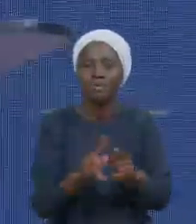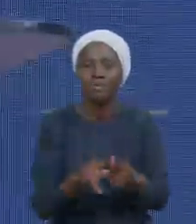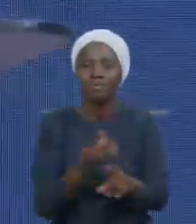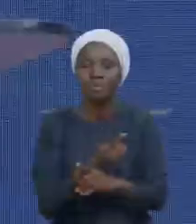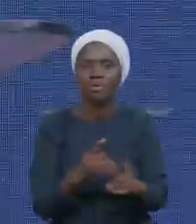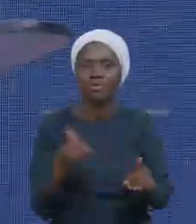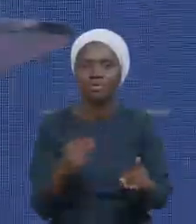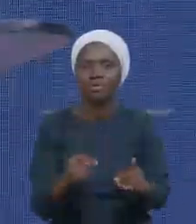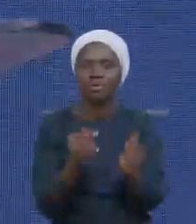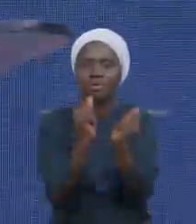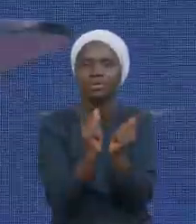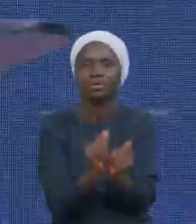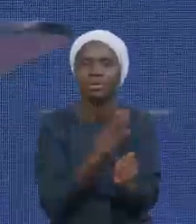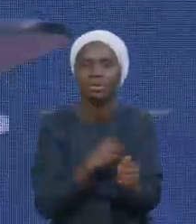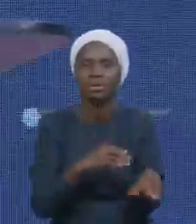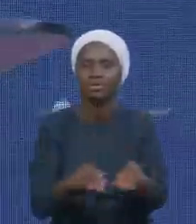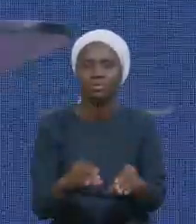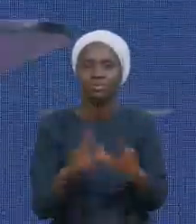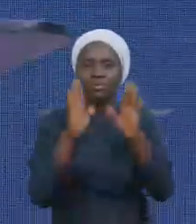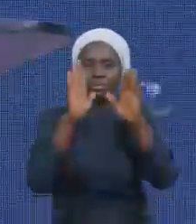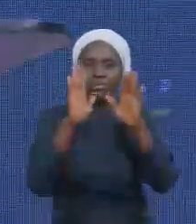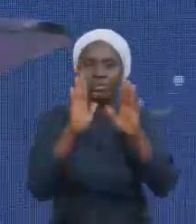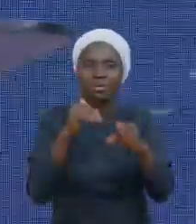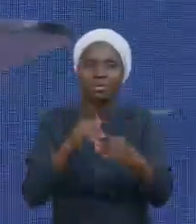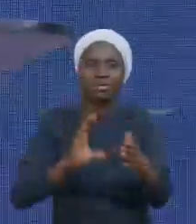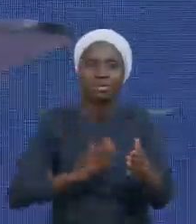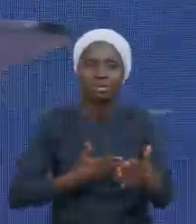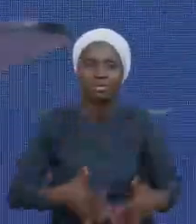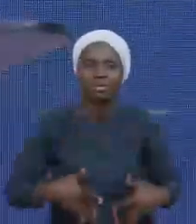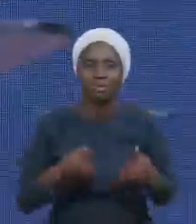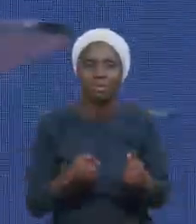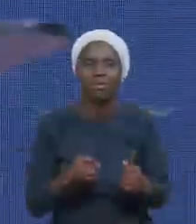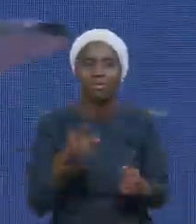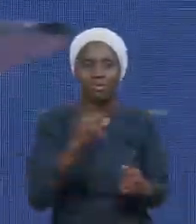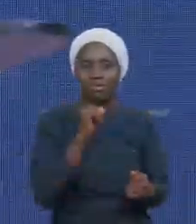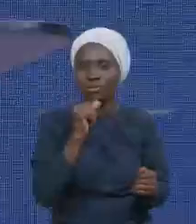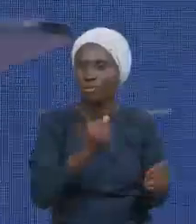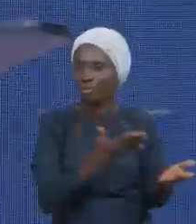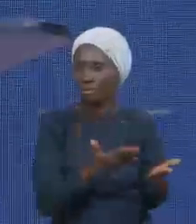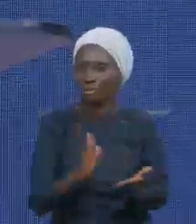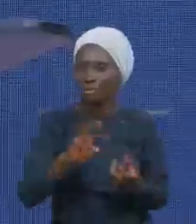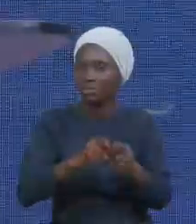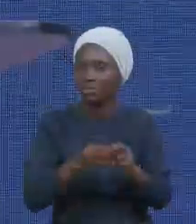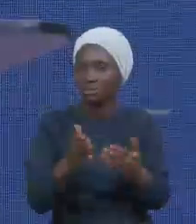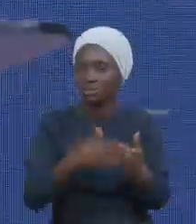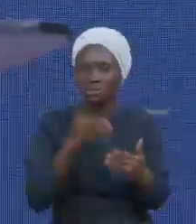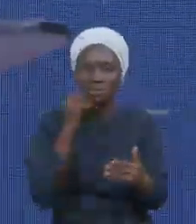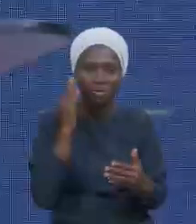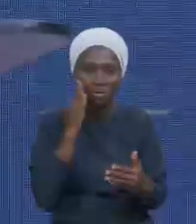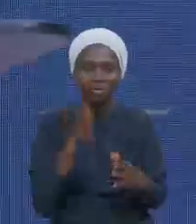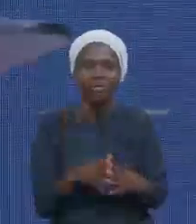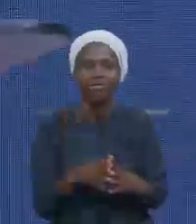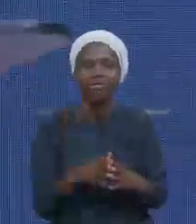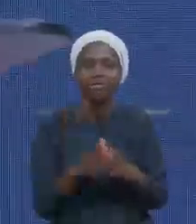and do wonders in your life. You will not carry that problem home. There is miracle of mercy